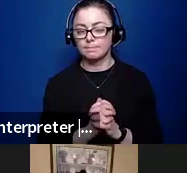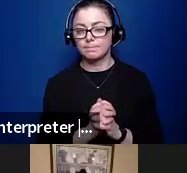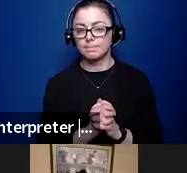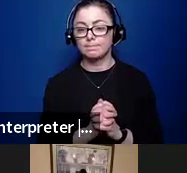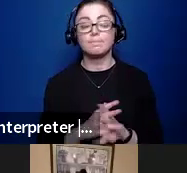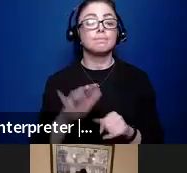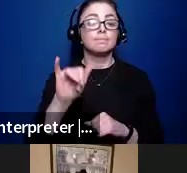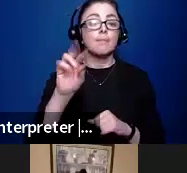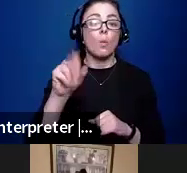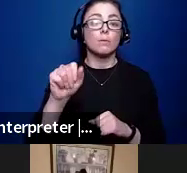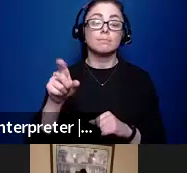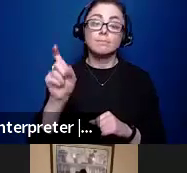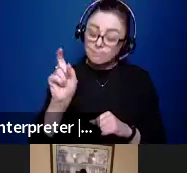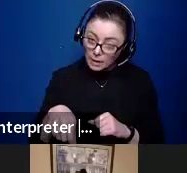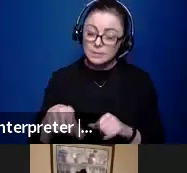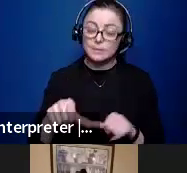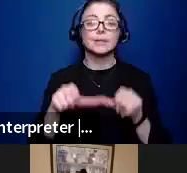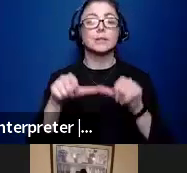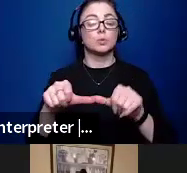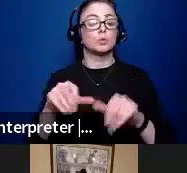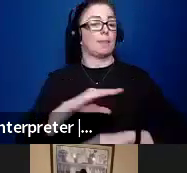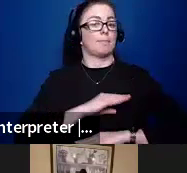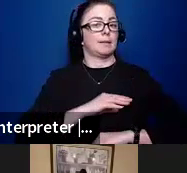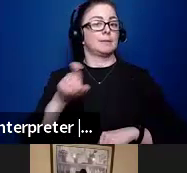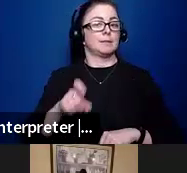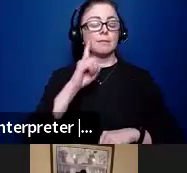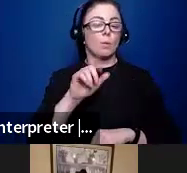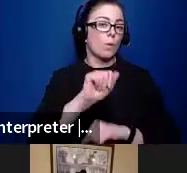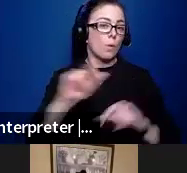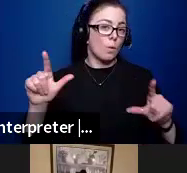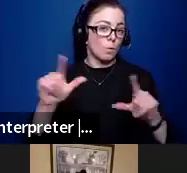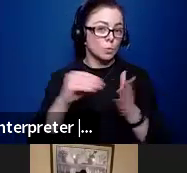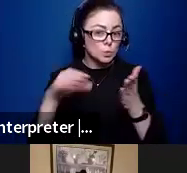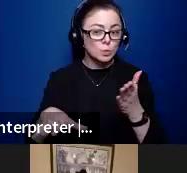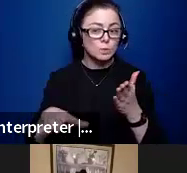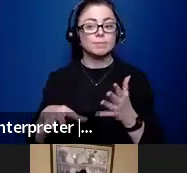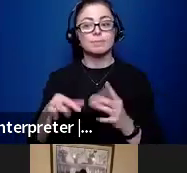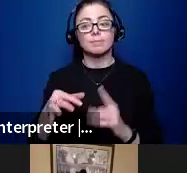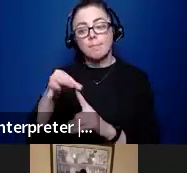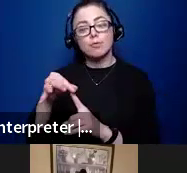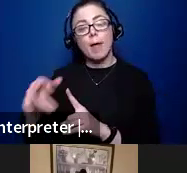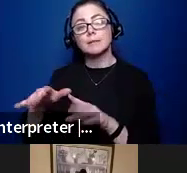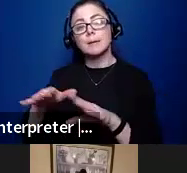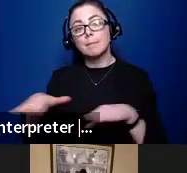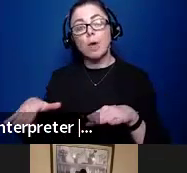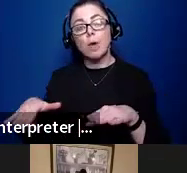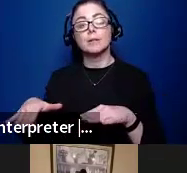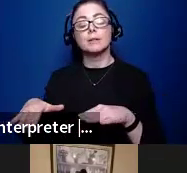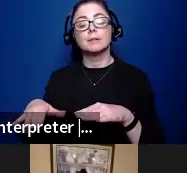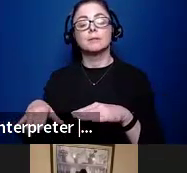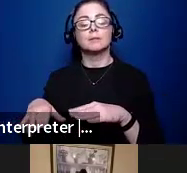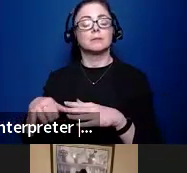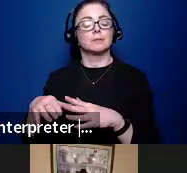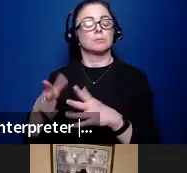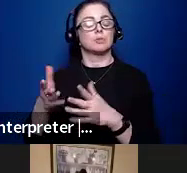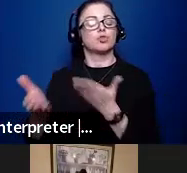Iowa must continue to meet the needs of all students. The specialized pediatric services and support